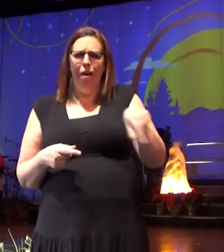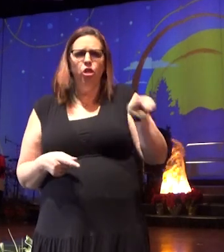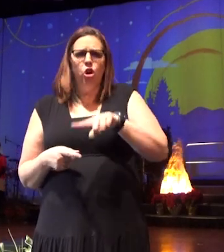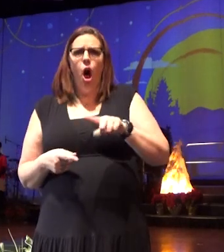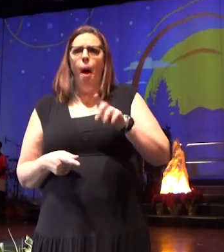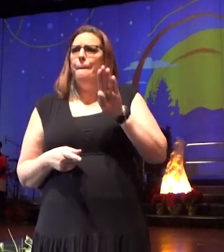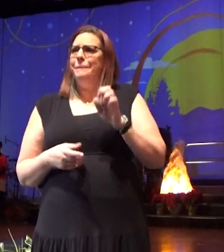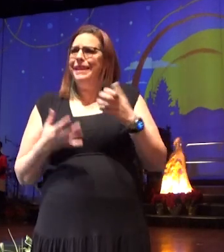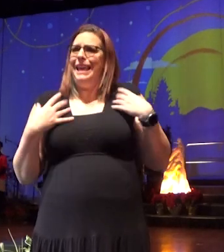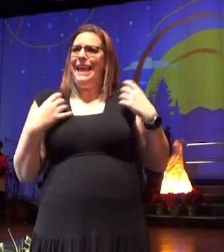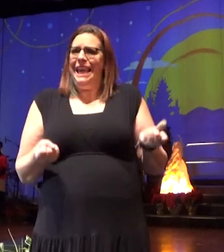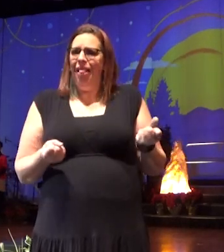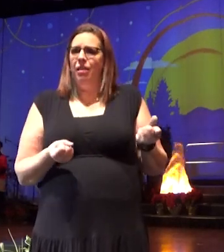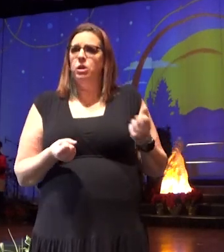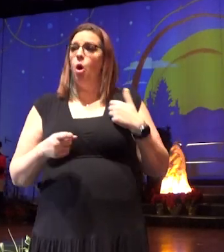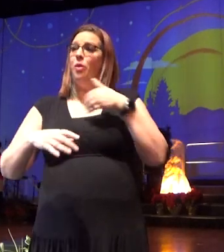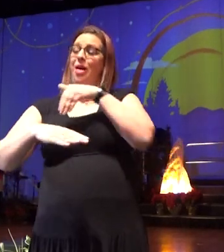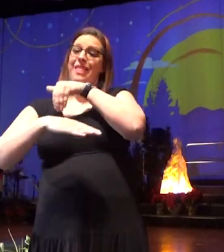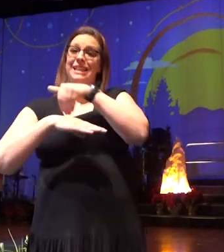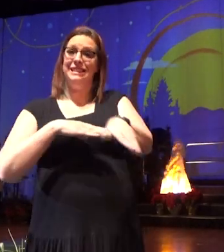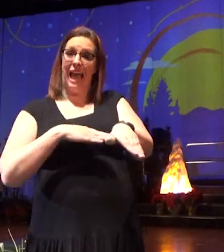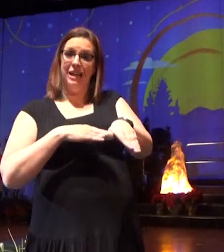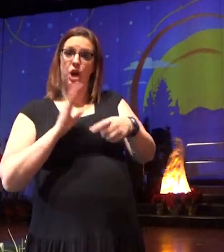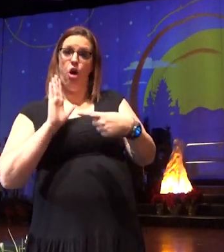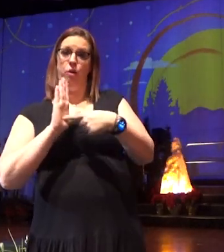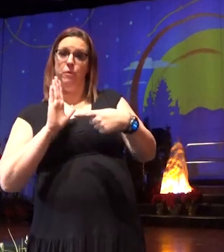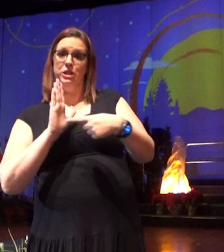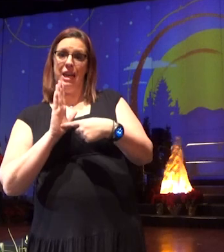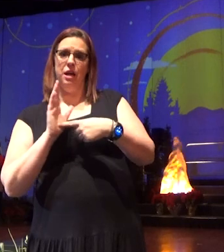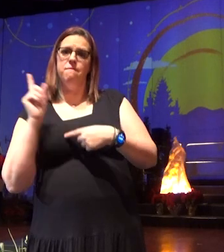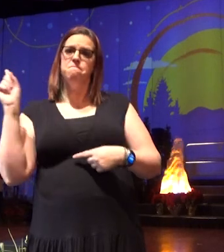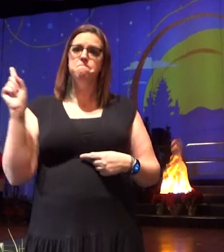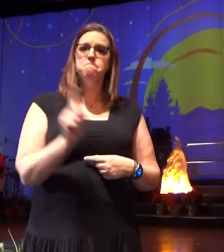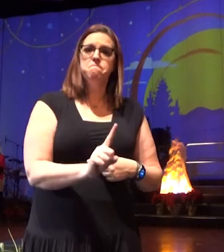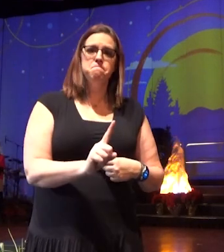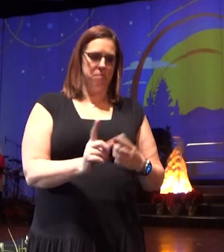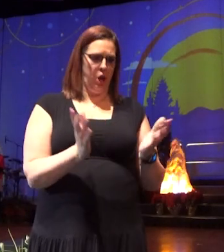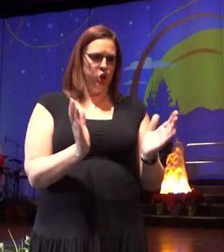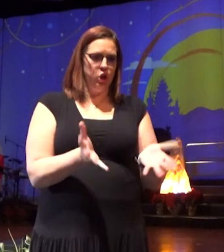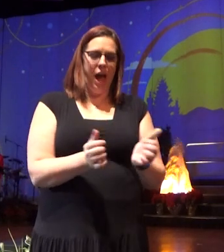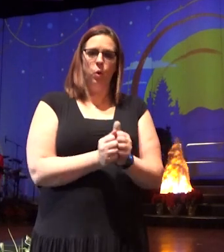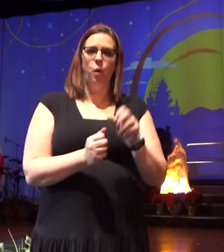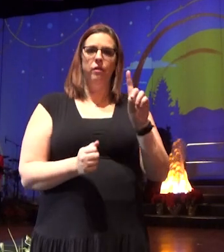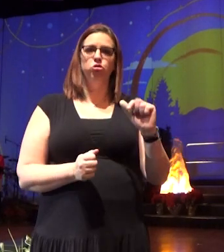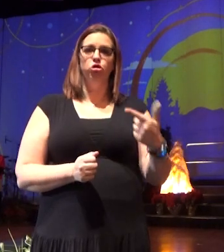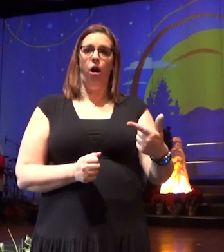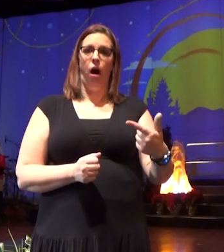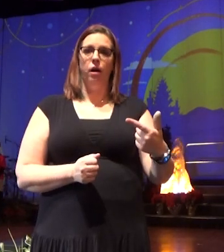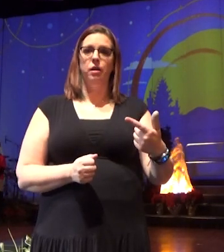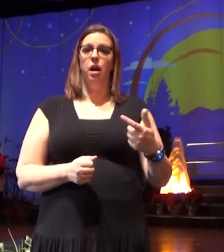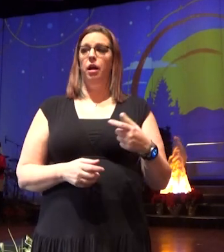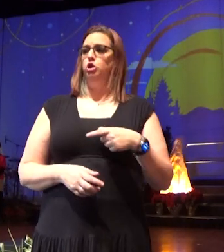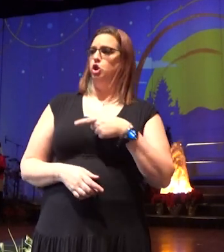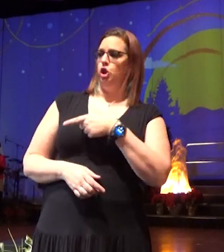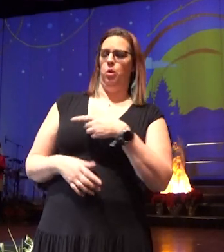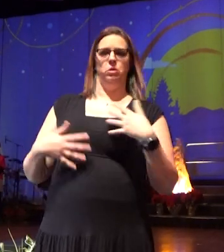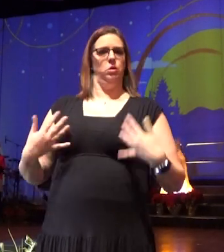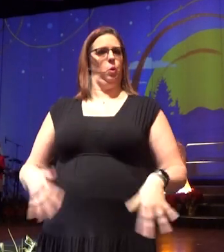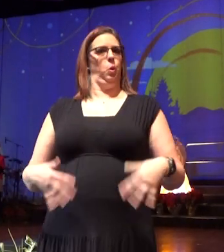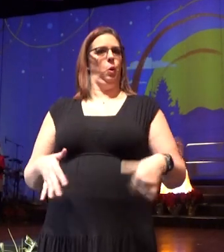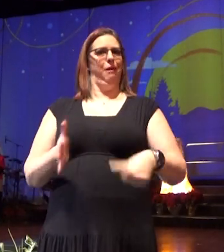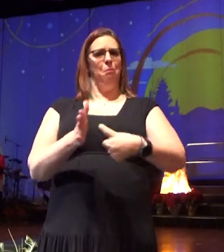And so they sent a representative from Washington to talk to Doug. And so she was quite